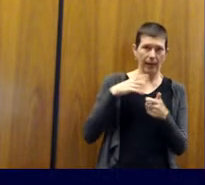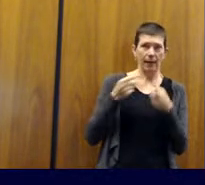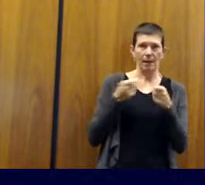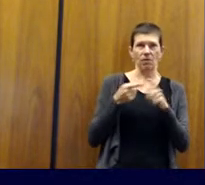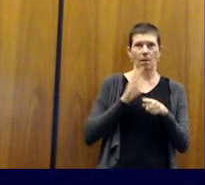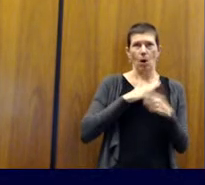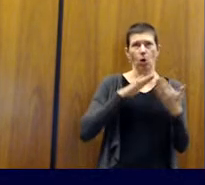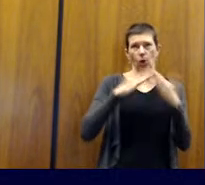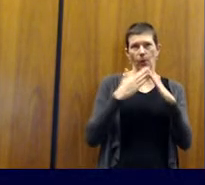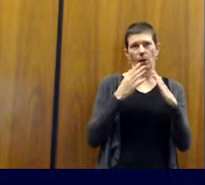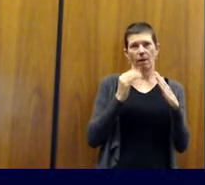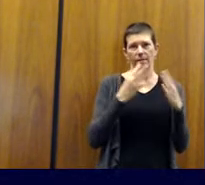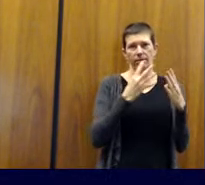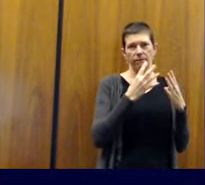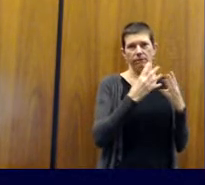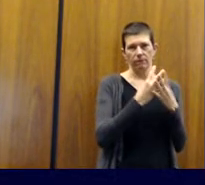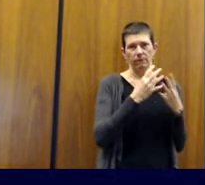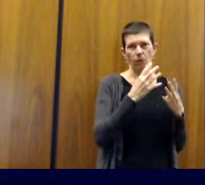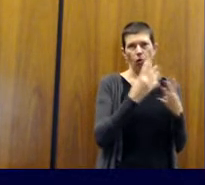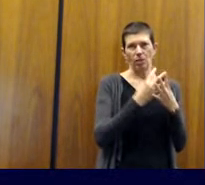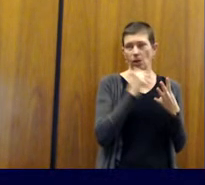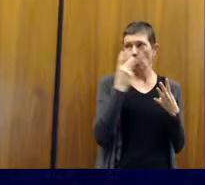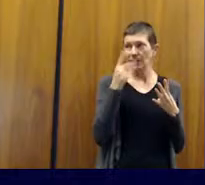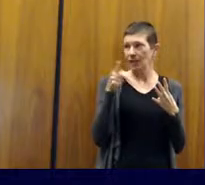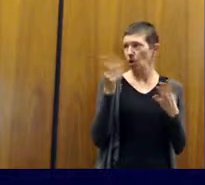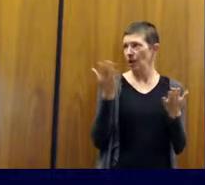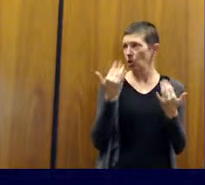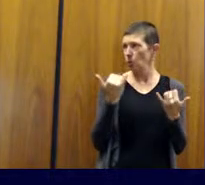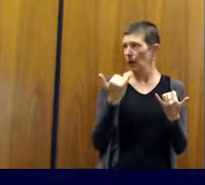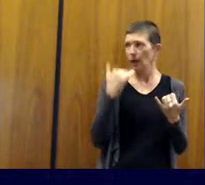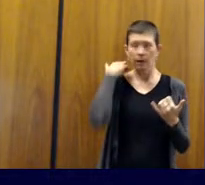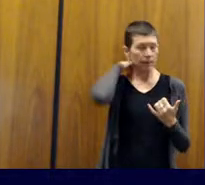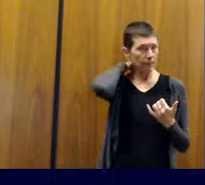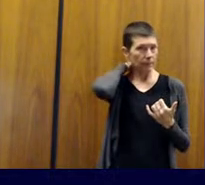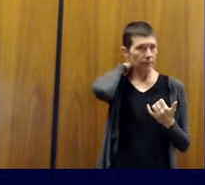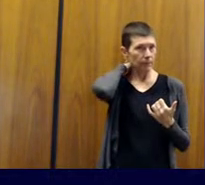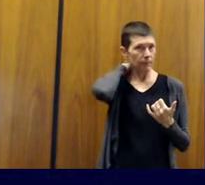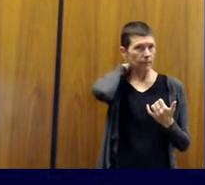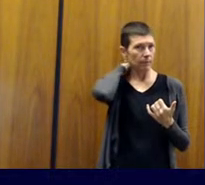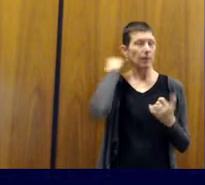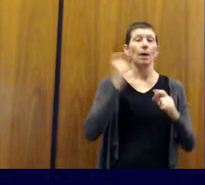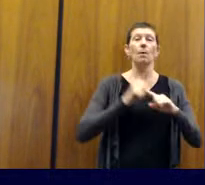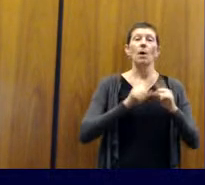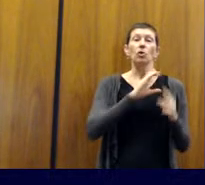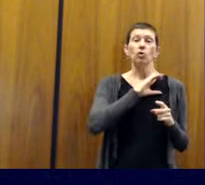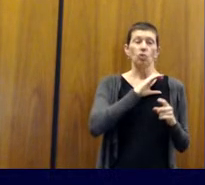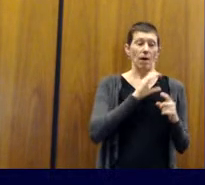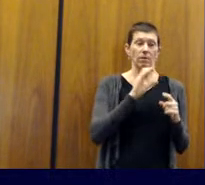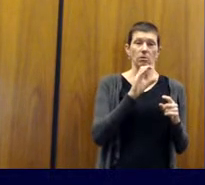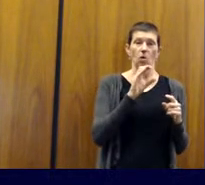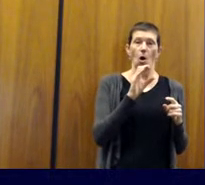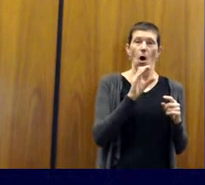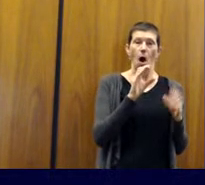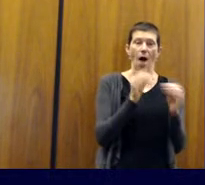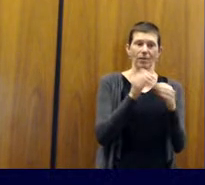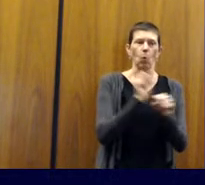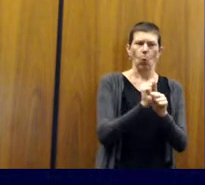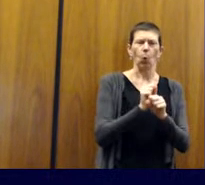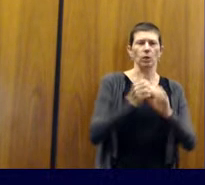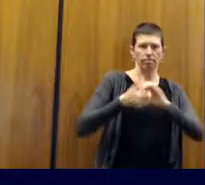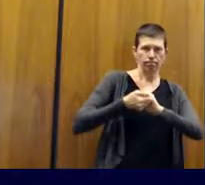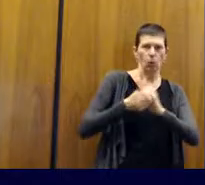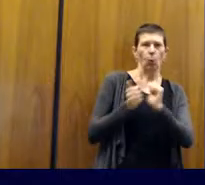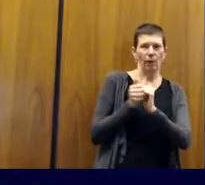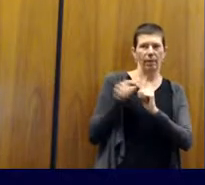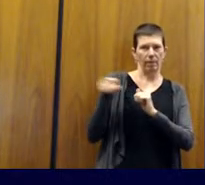our community corrections. I don't see her here today. But the sheriff's office works hand in hand with community corrections. They've been